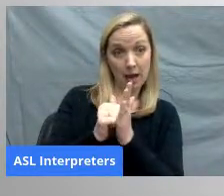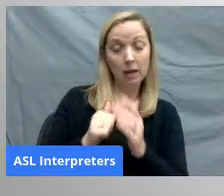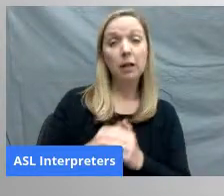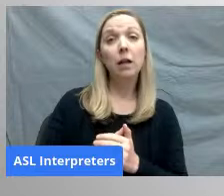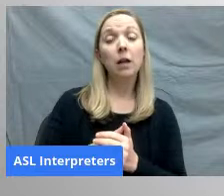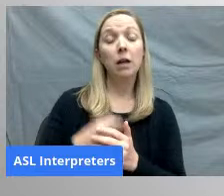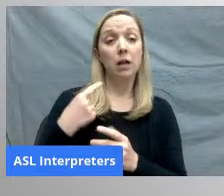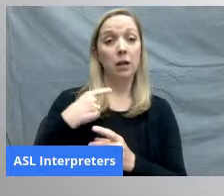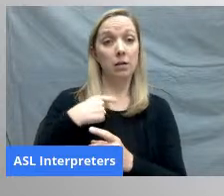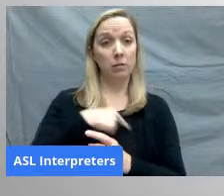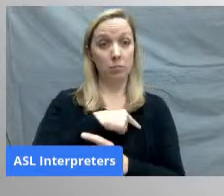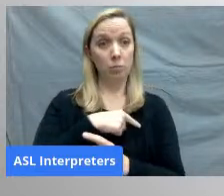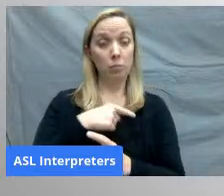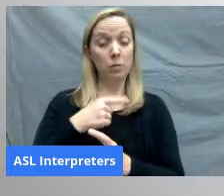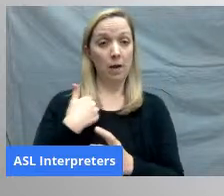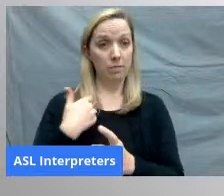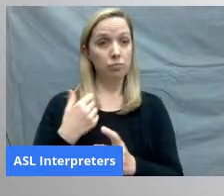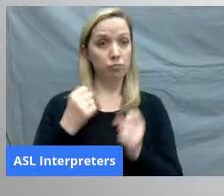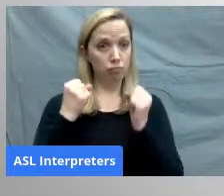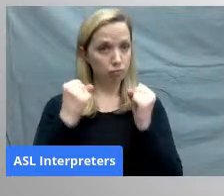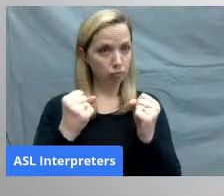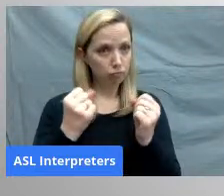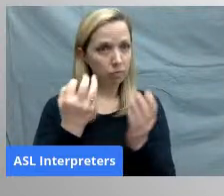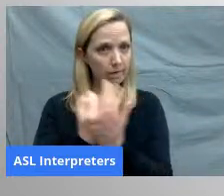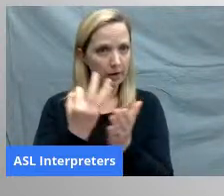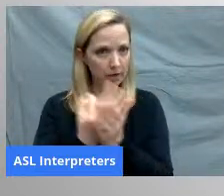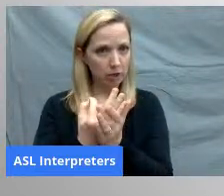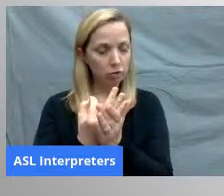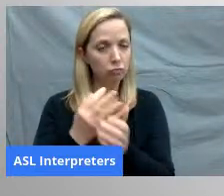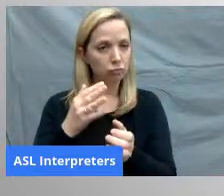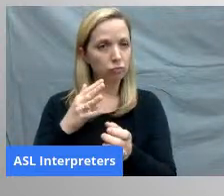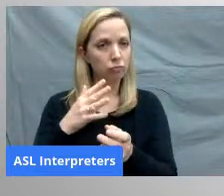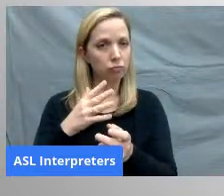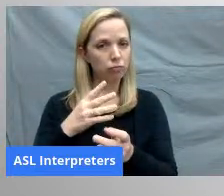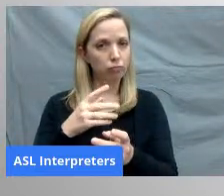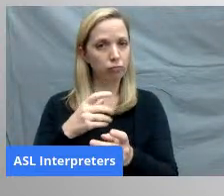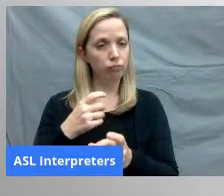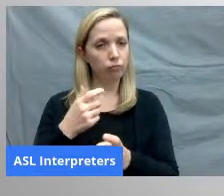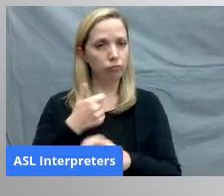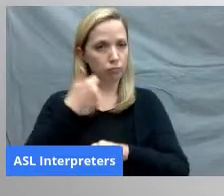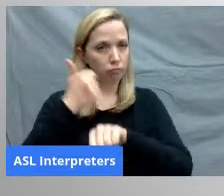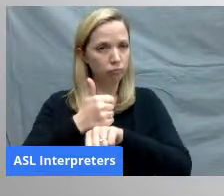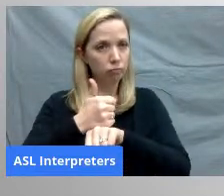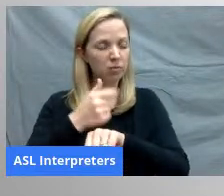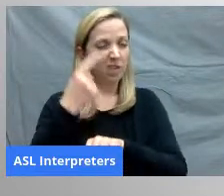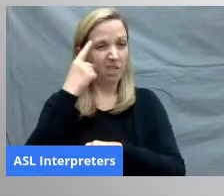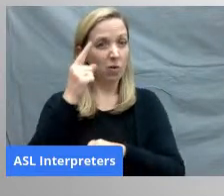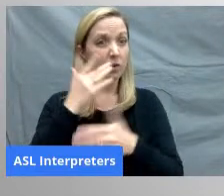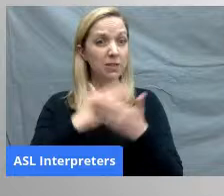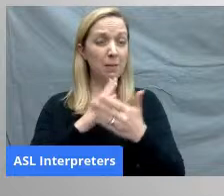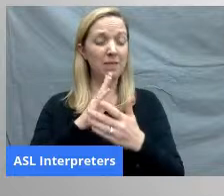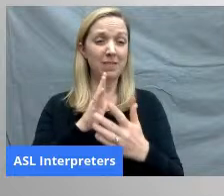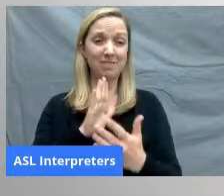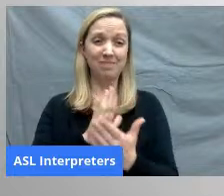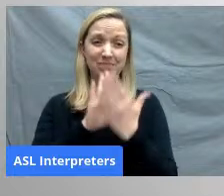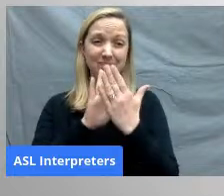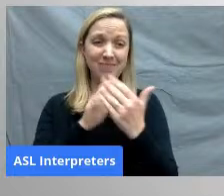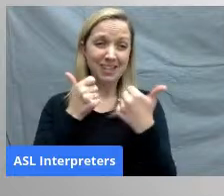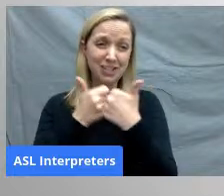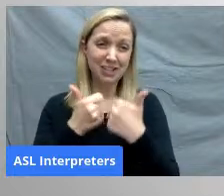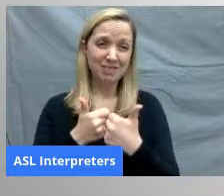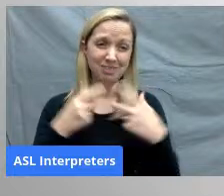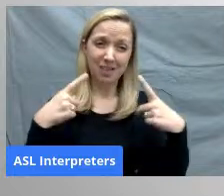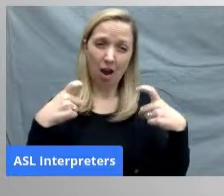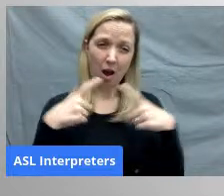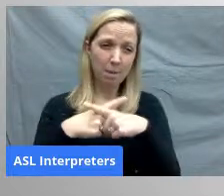financially to support some of these creative ideas to solve some of these challenging, complex issues. I